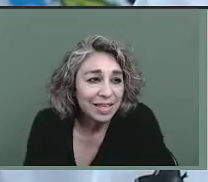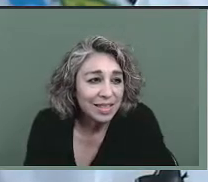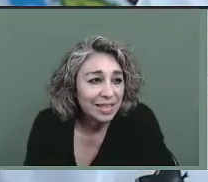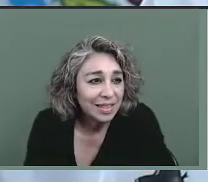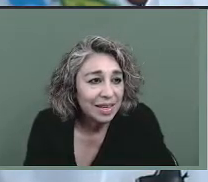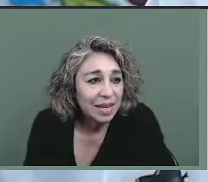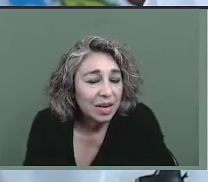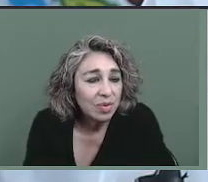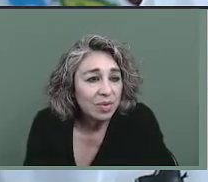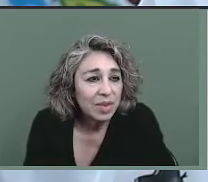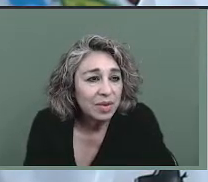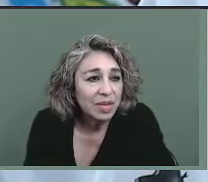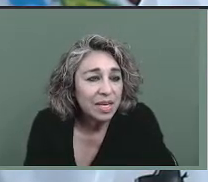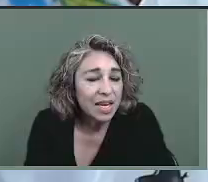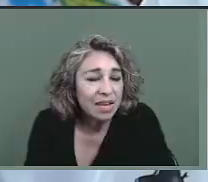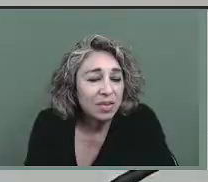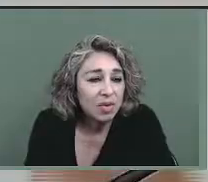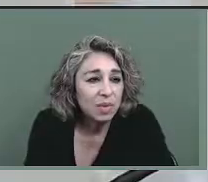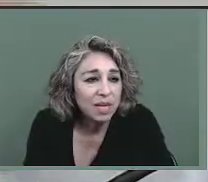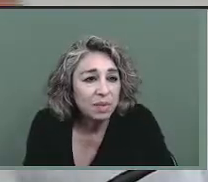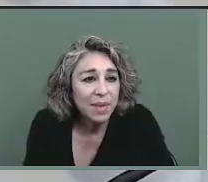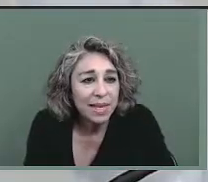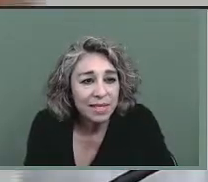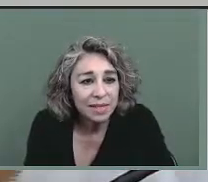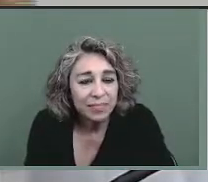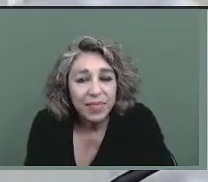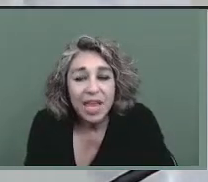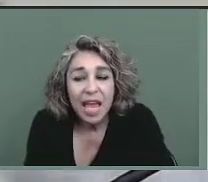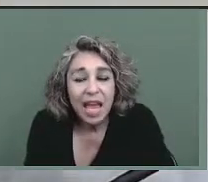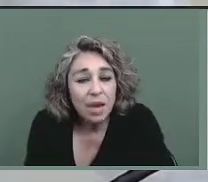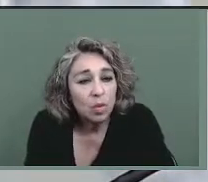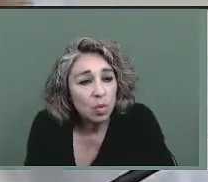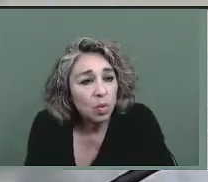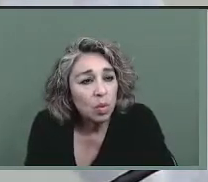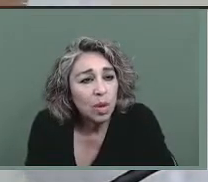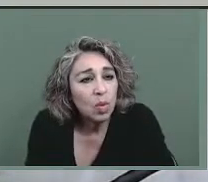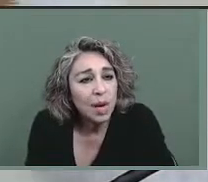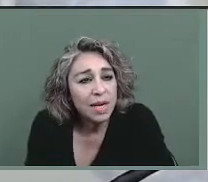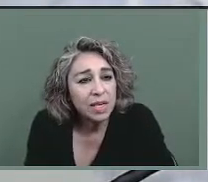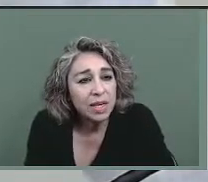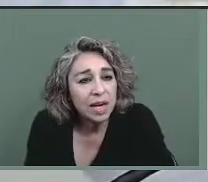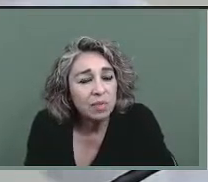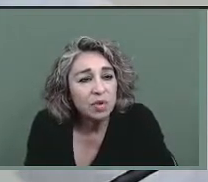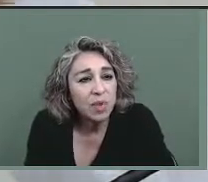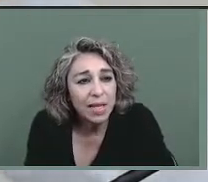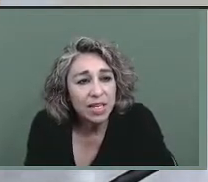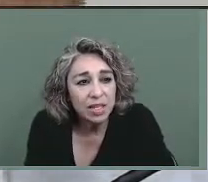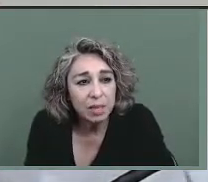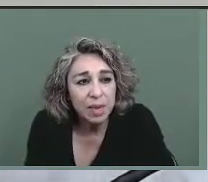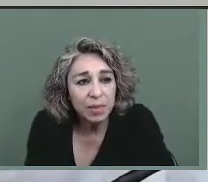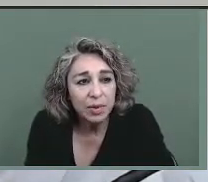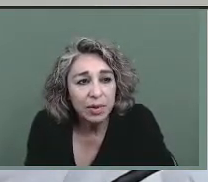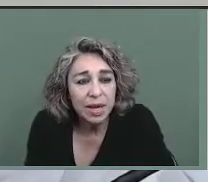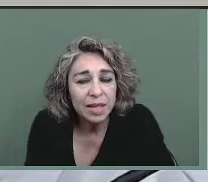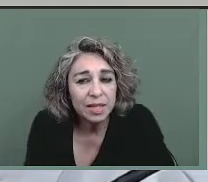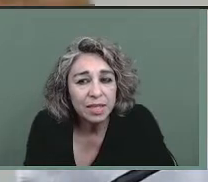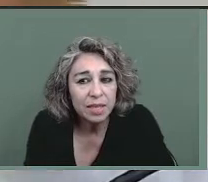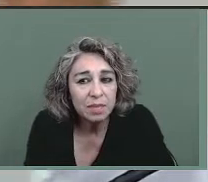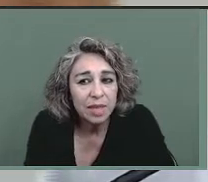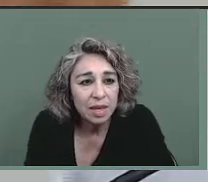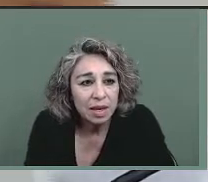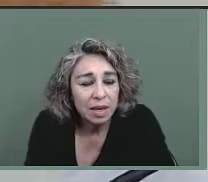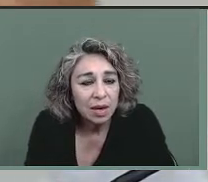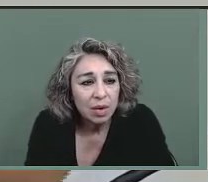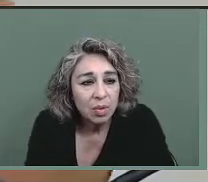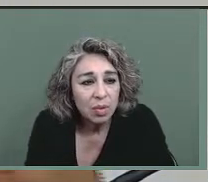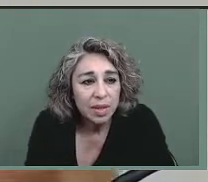cut. They would take their own little piece. And we wanted to come directly to the people. And the same